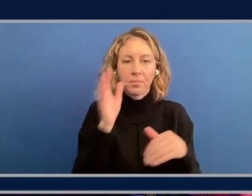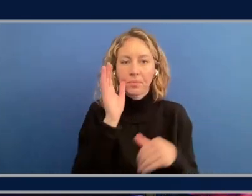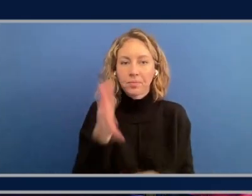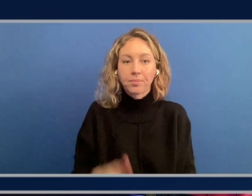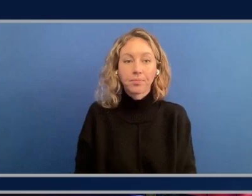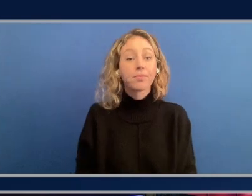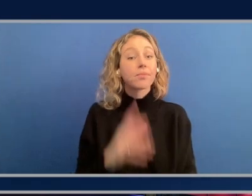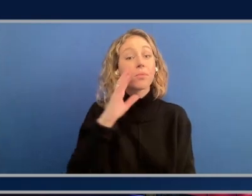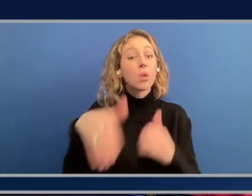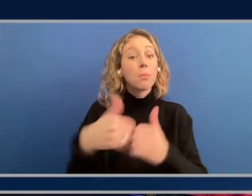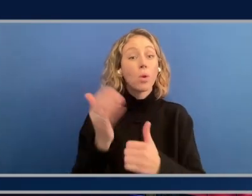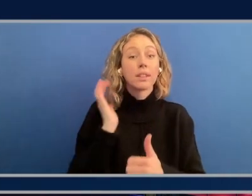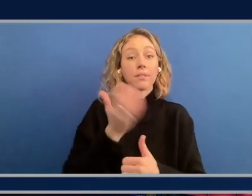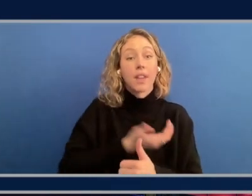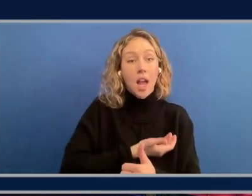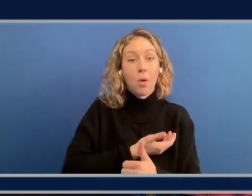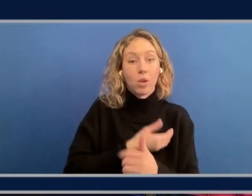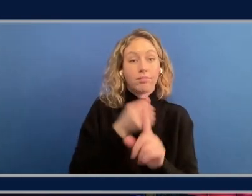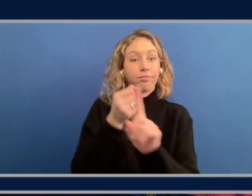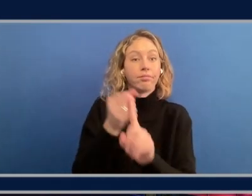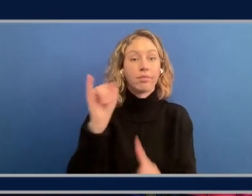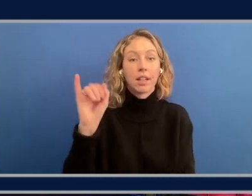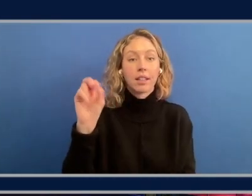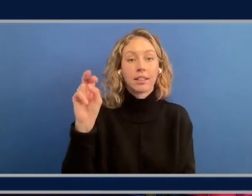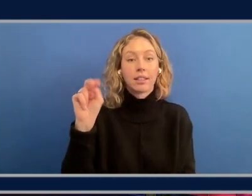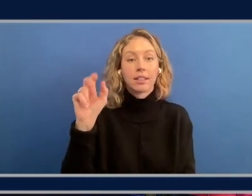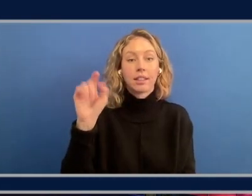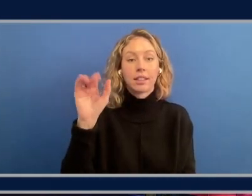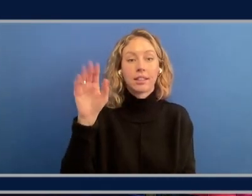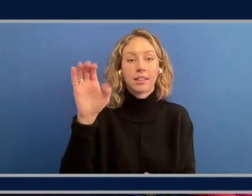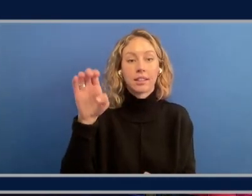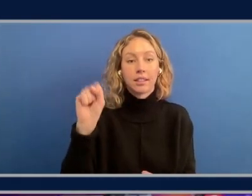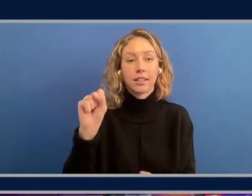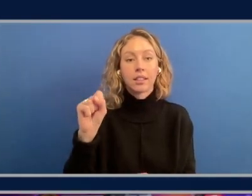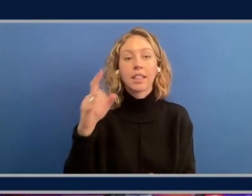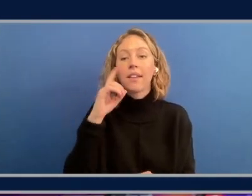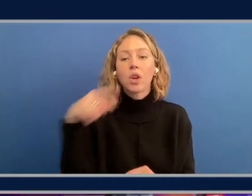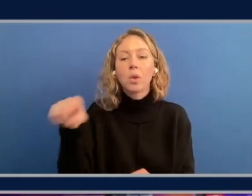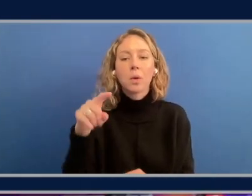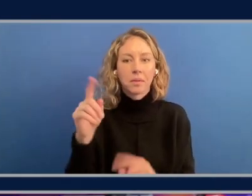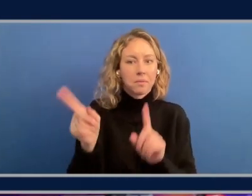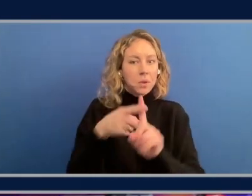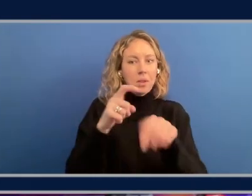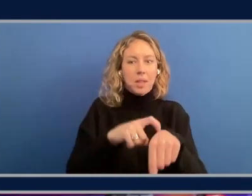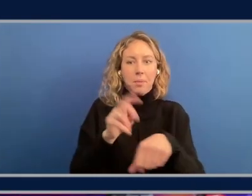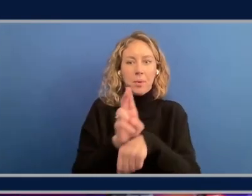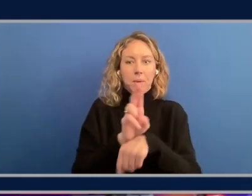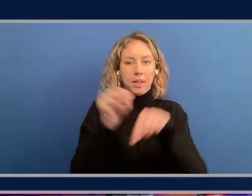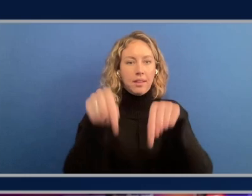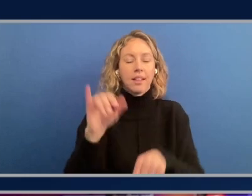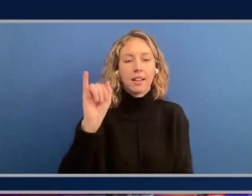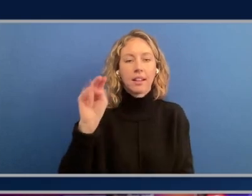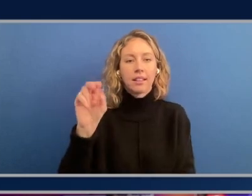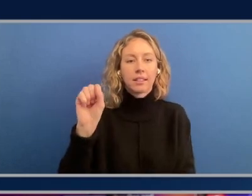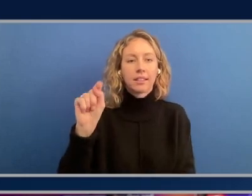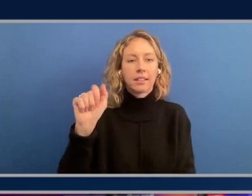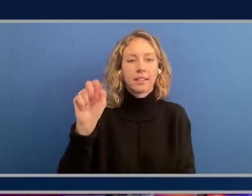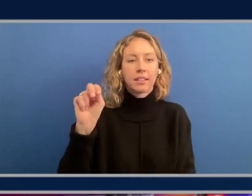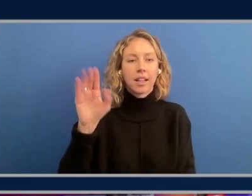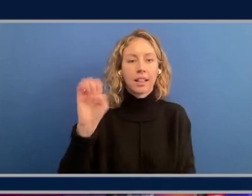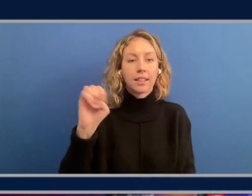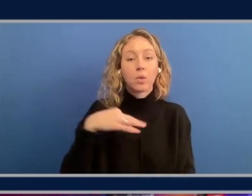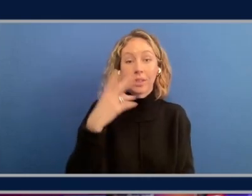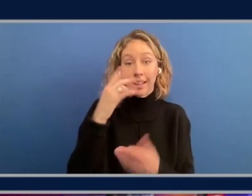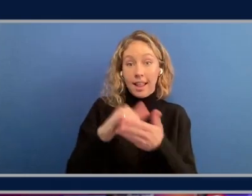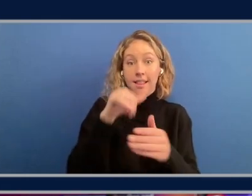the and I think for people out there, this is their first time with some of the instances. I just might note, if you look at the lettering here